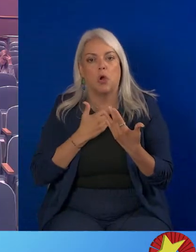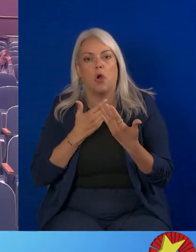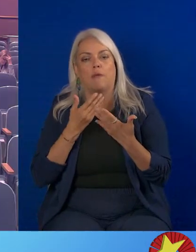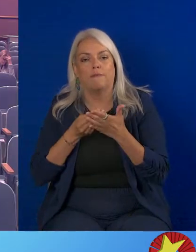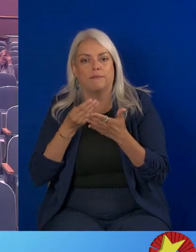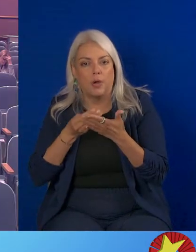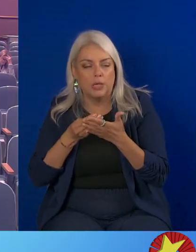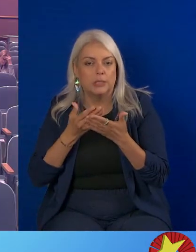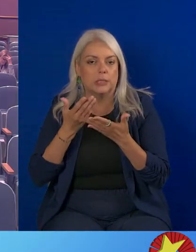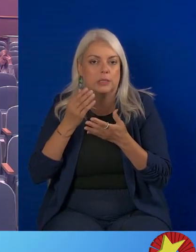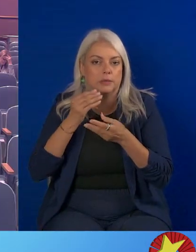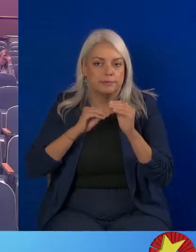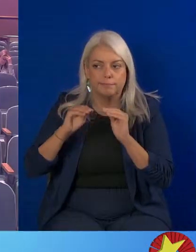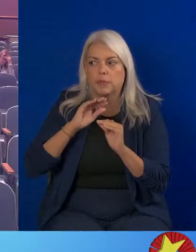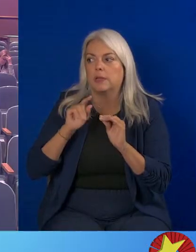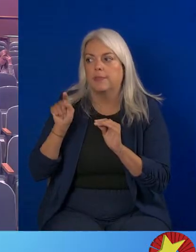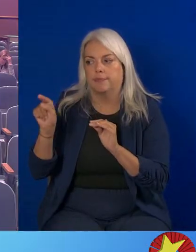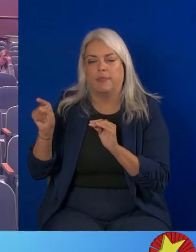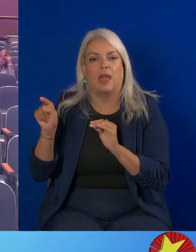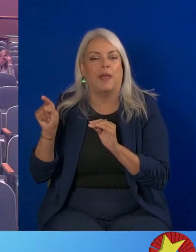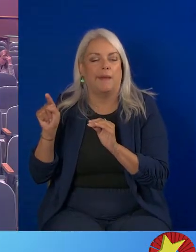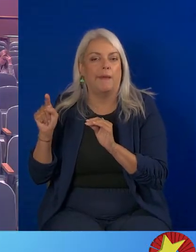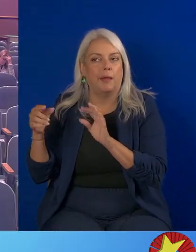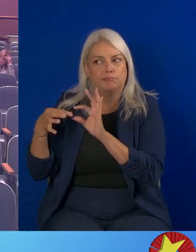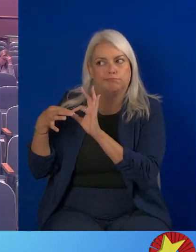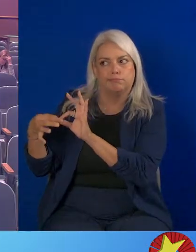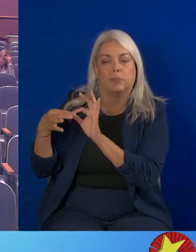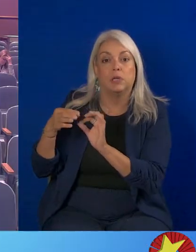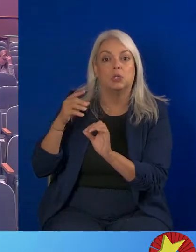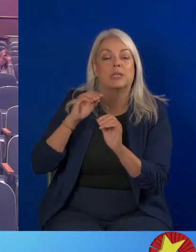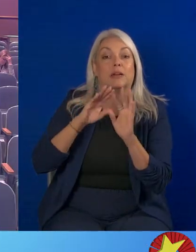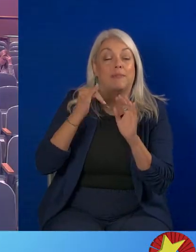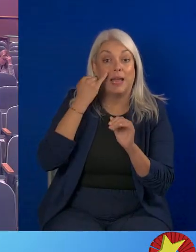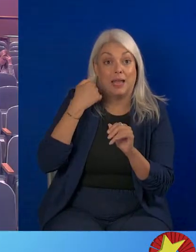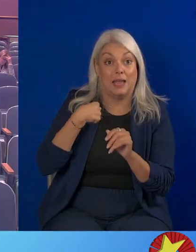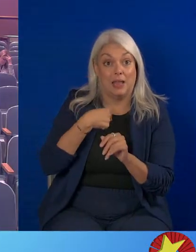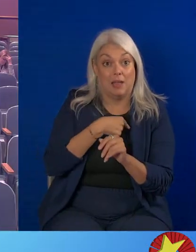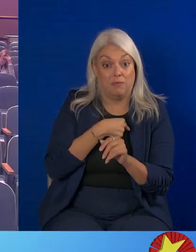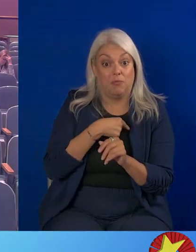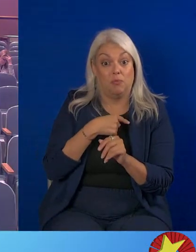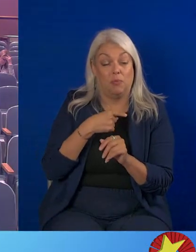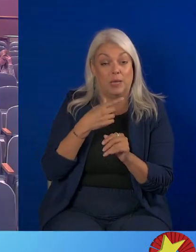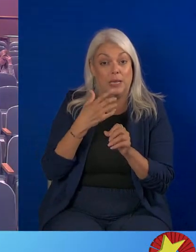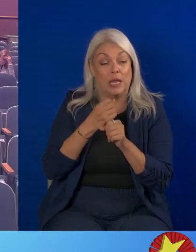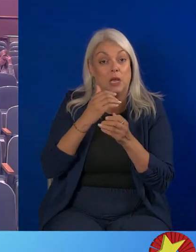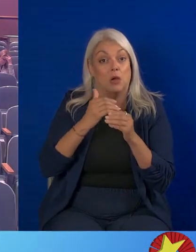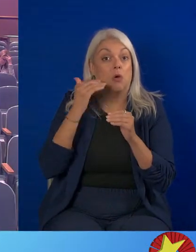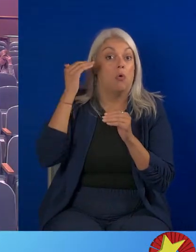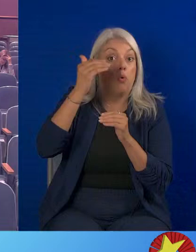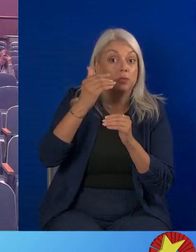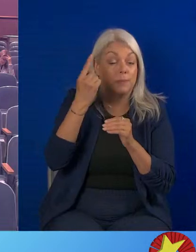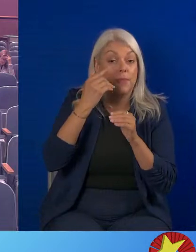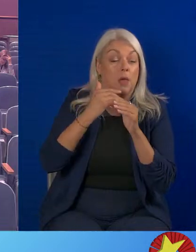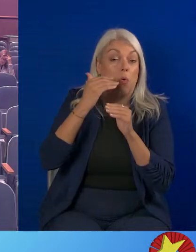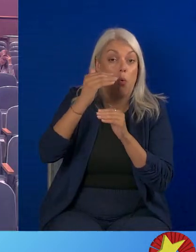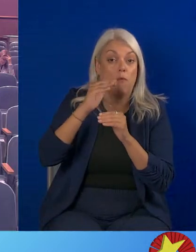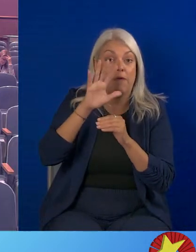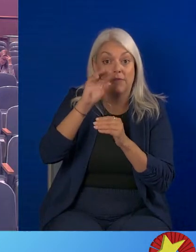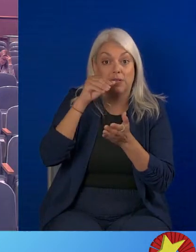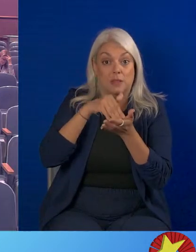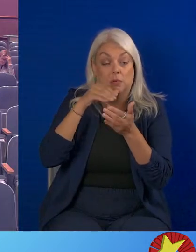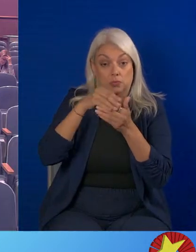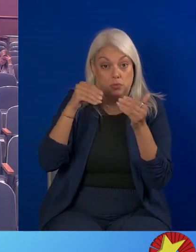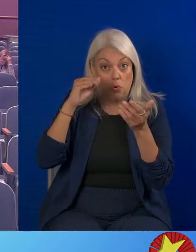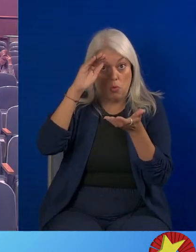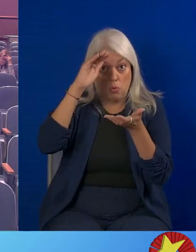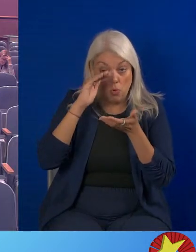funding. So it's basically just clarifying if we receive something in excess of $50,000, ADOA is going to